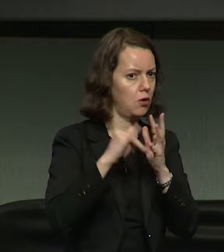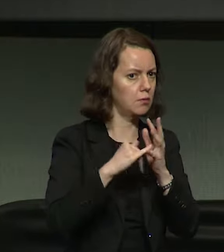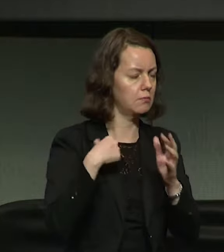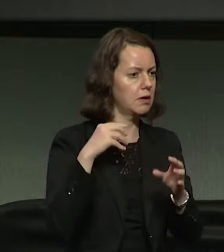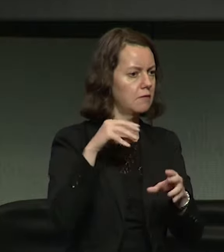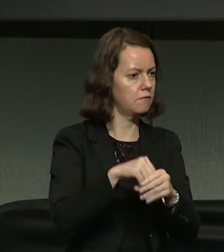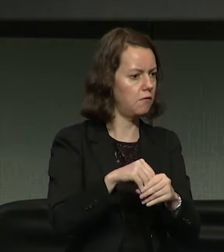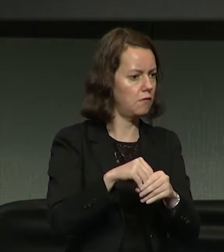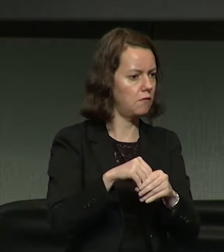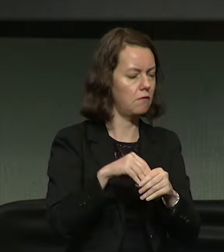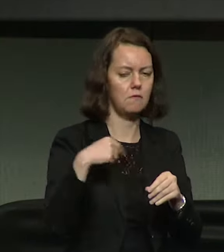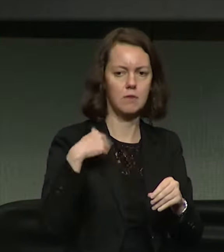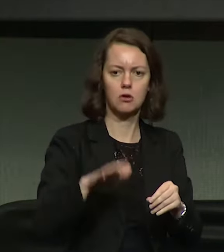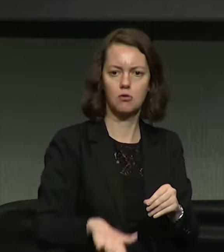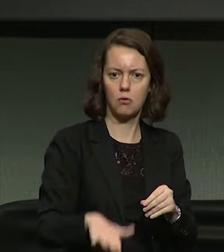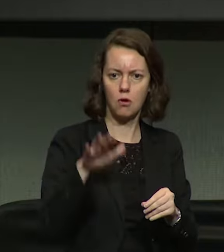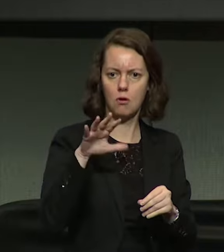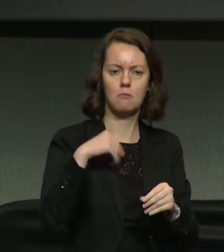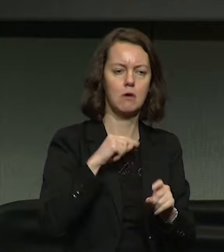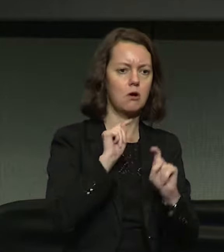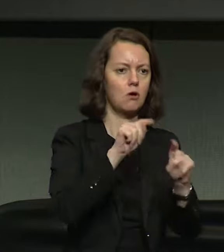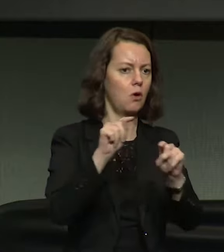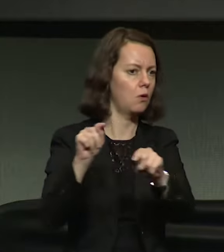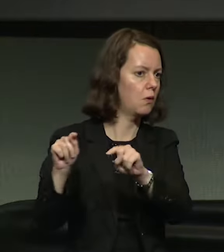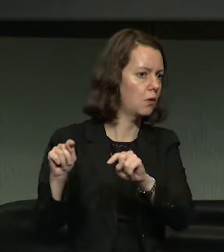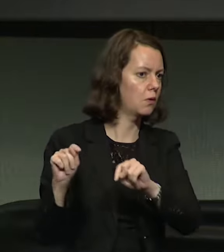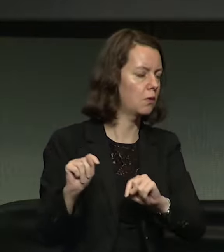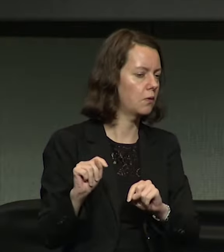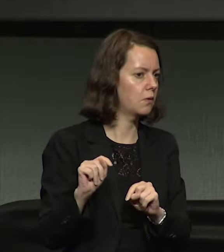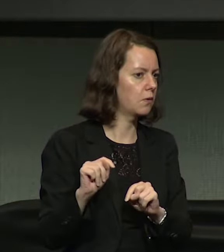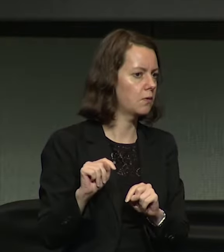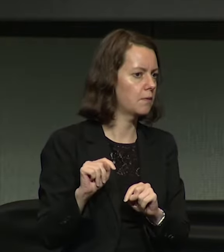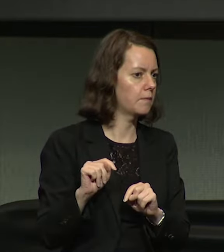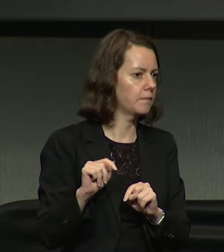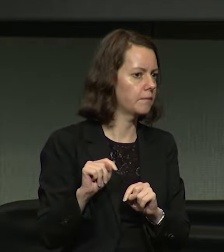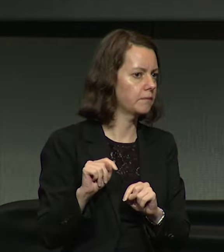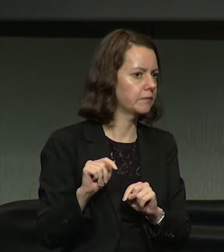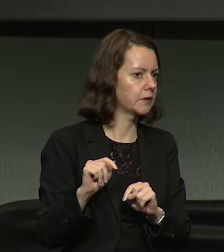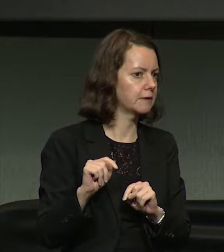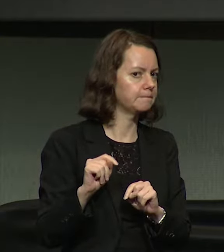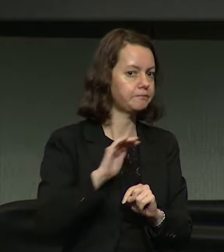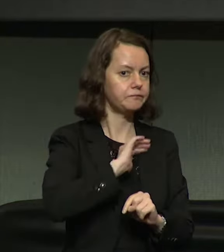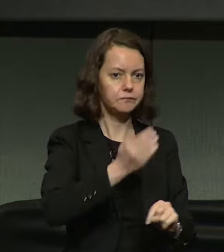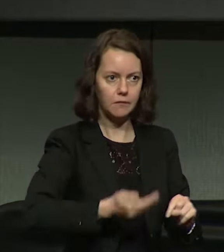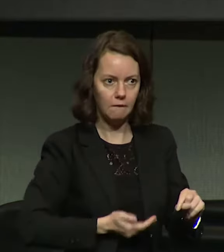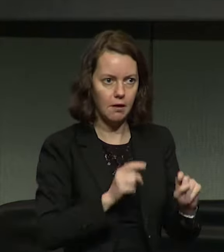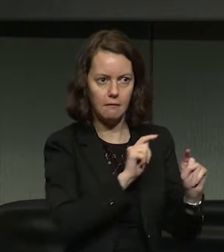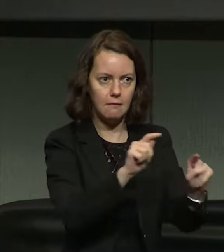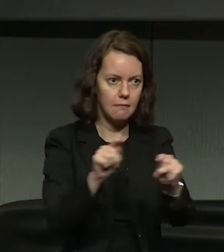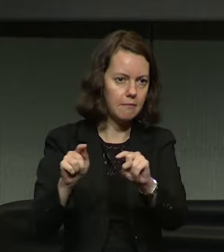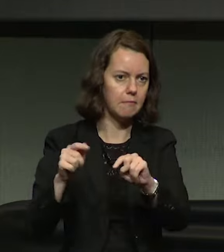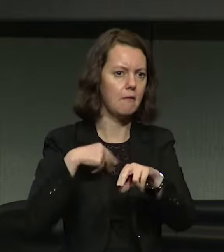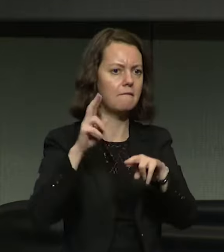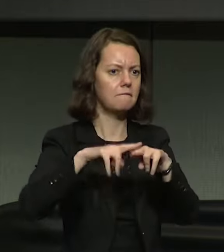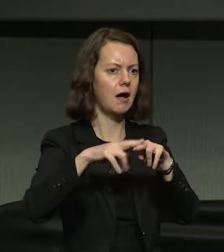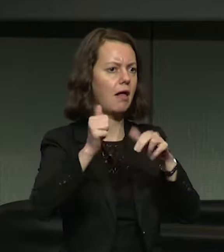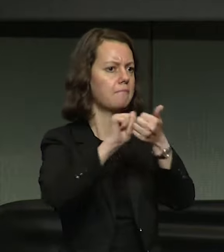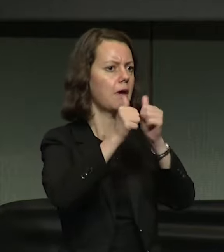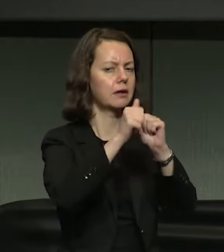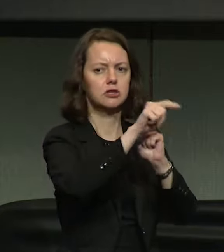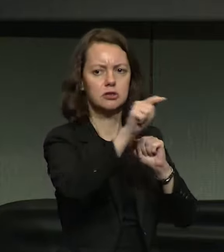I remember very well growing up, going out into share farms where my father had partnerships with his